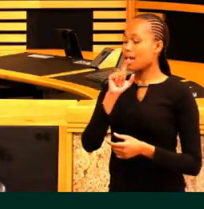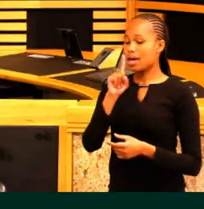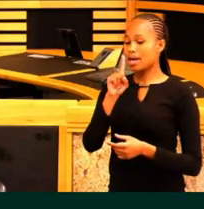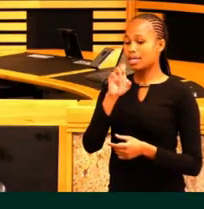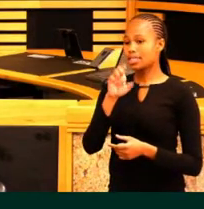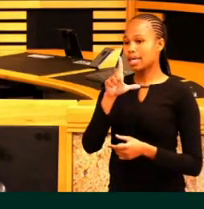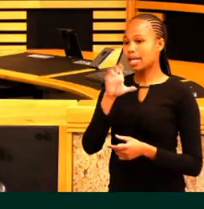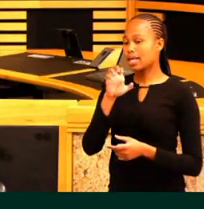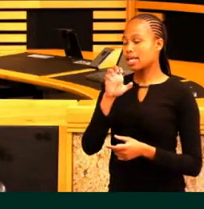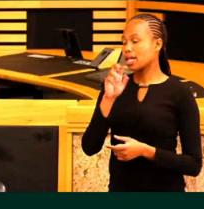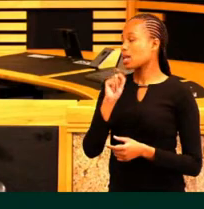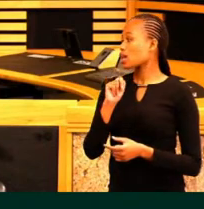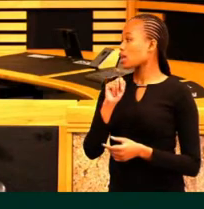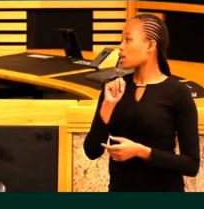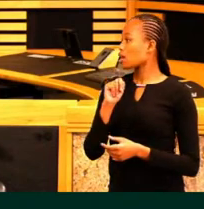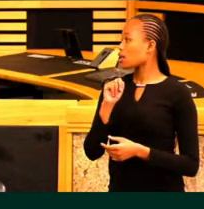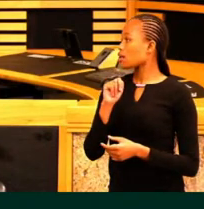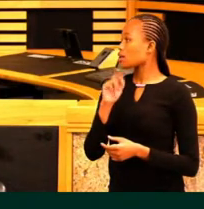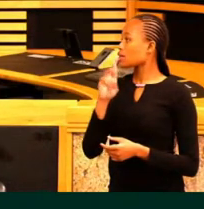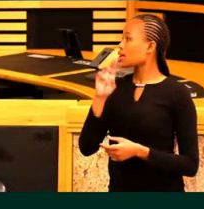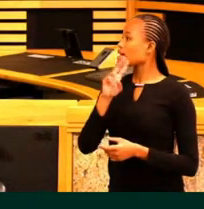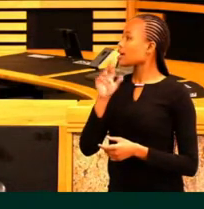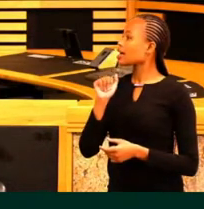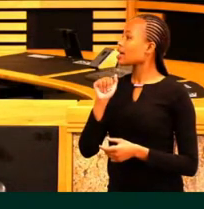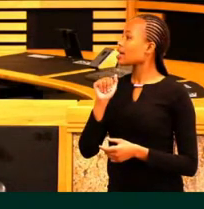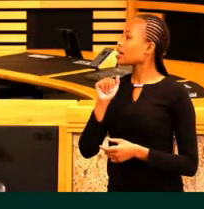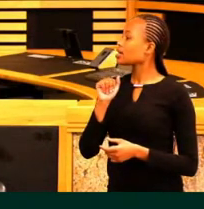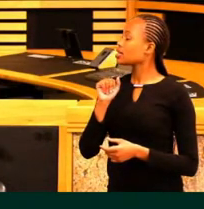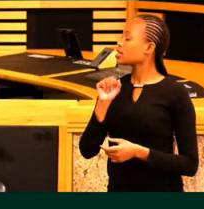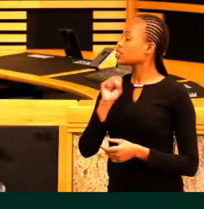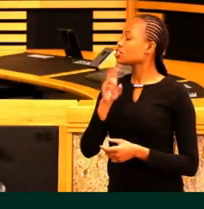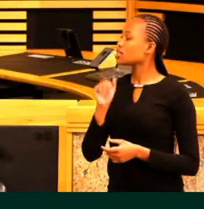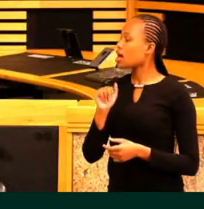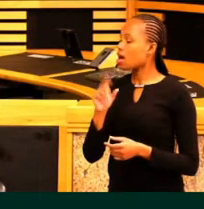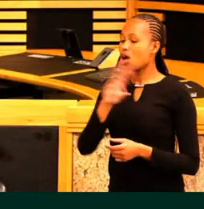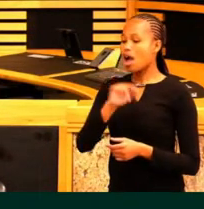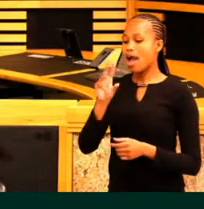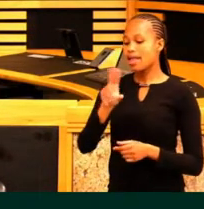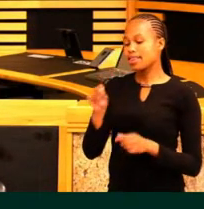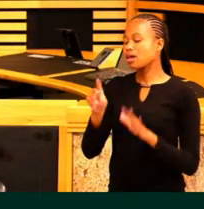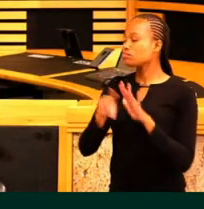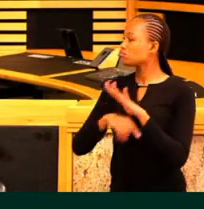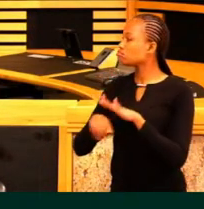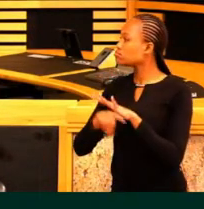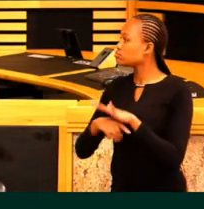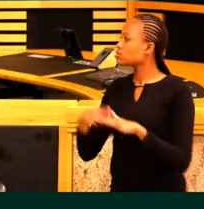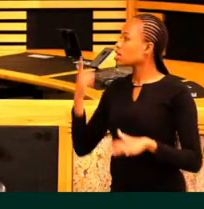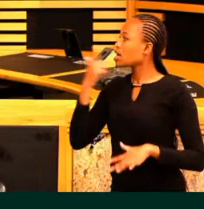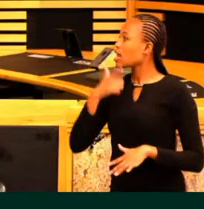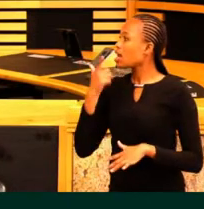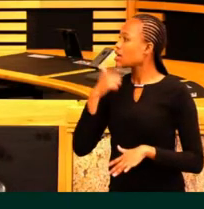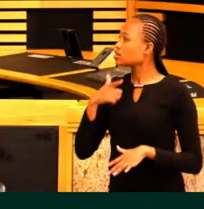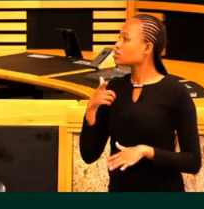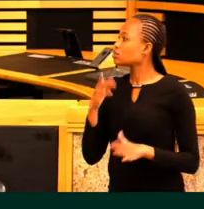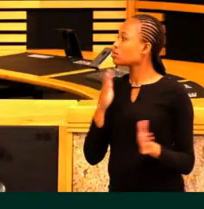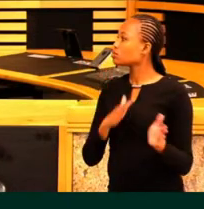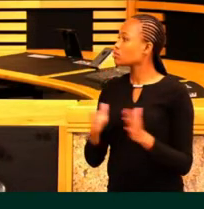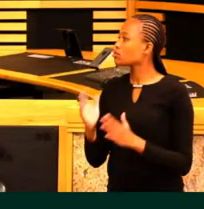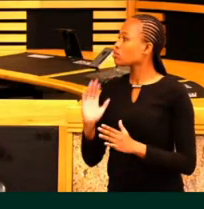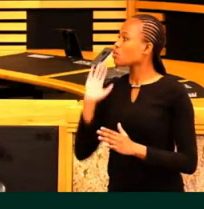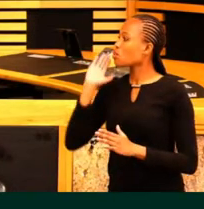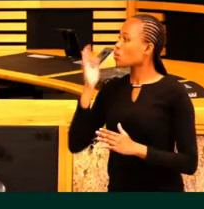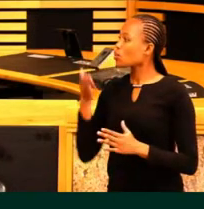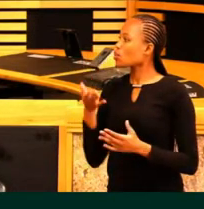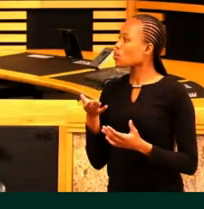and all other various districts and metros their lunch has been prepared and they will be served in